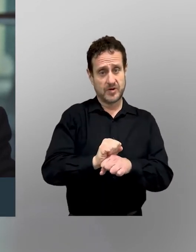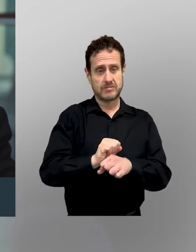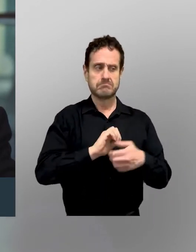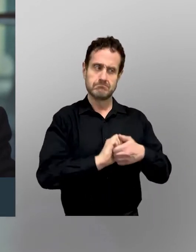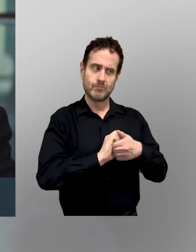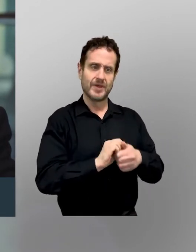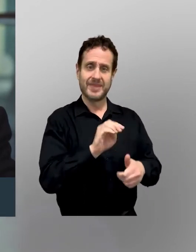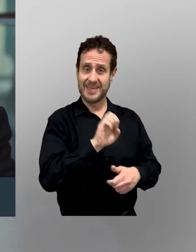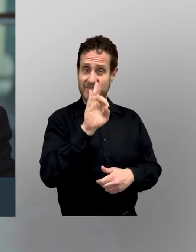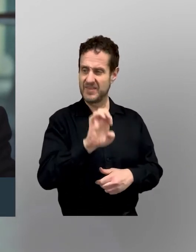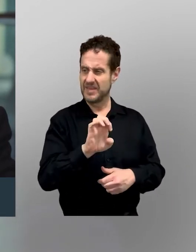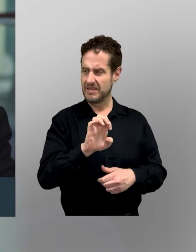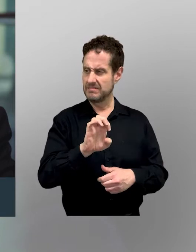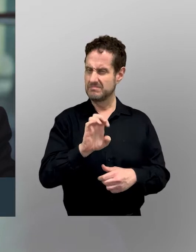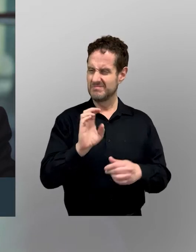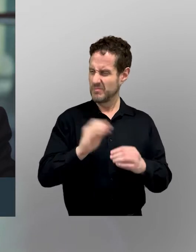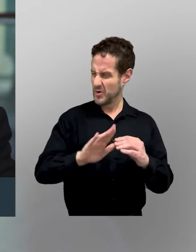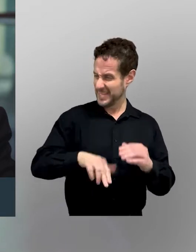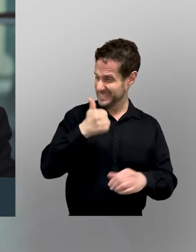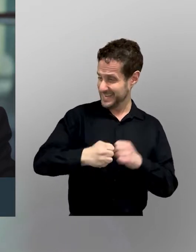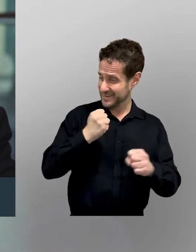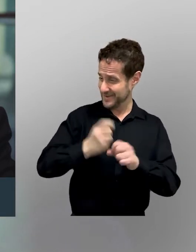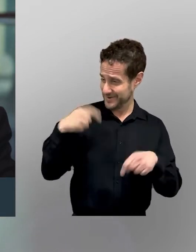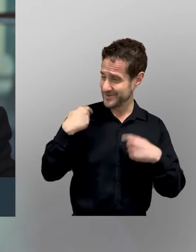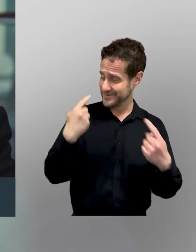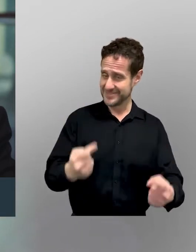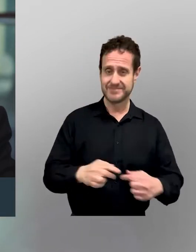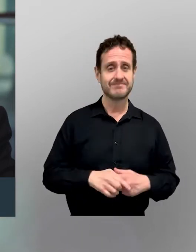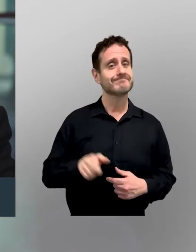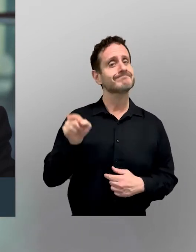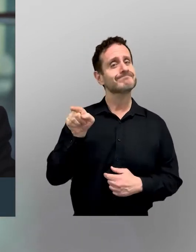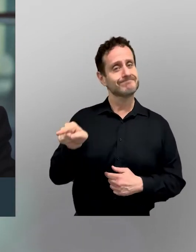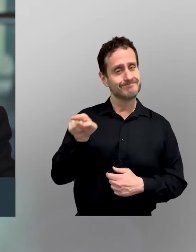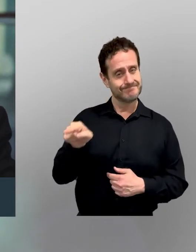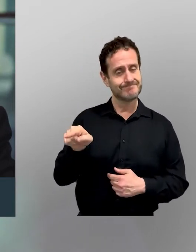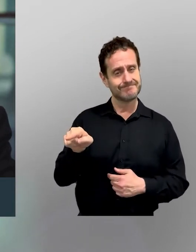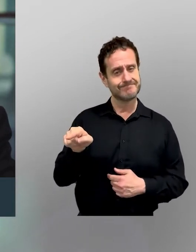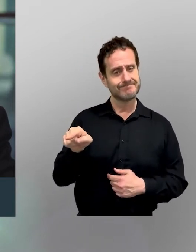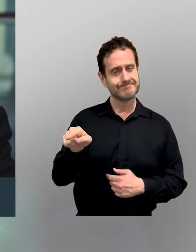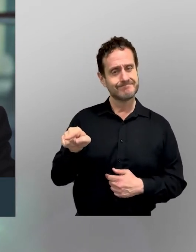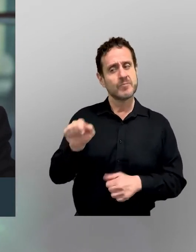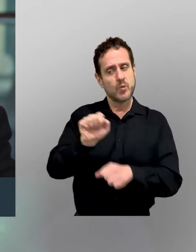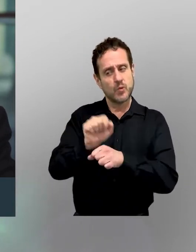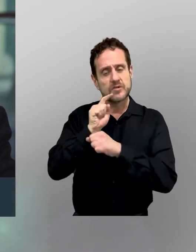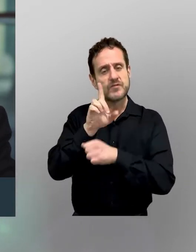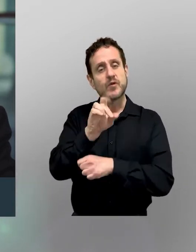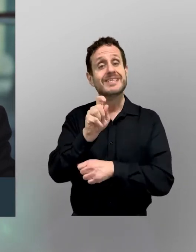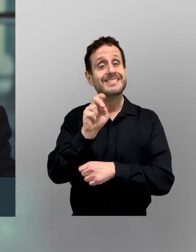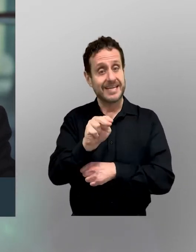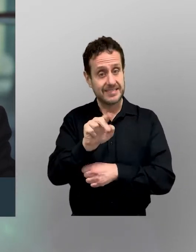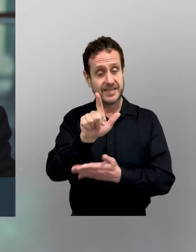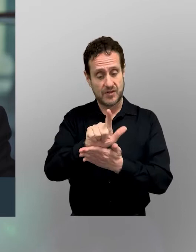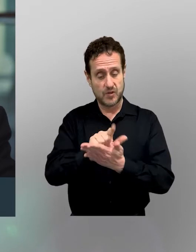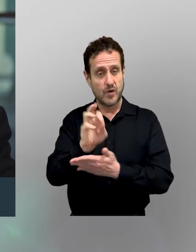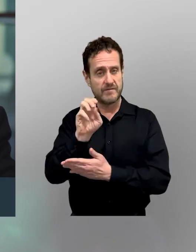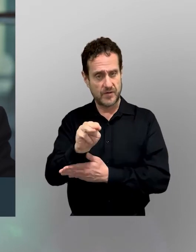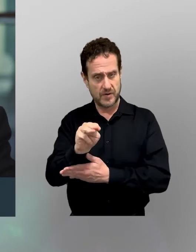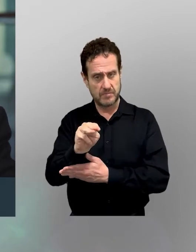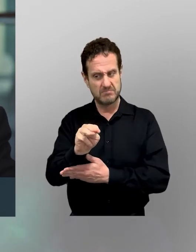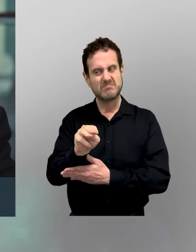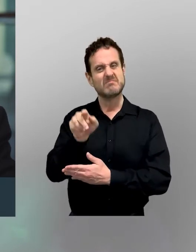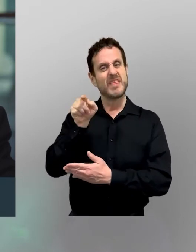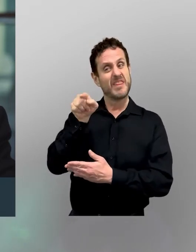Equip for Equality for more than 10 years now. He is a partner at